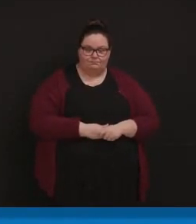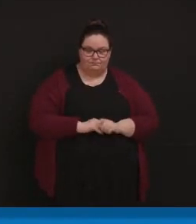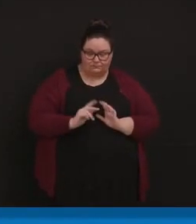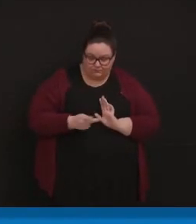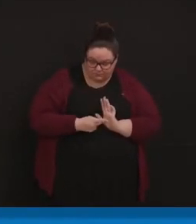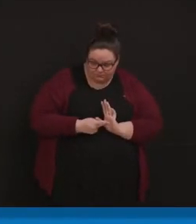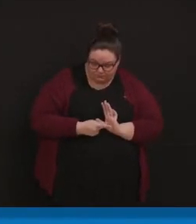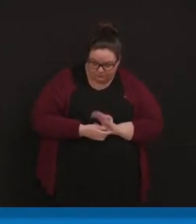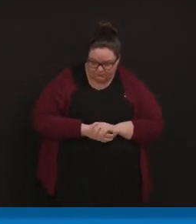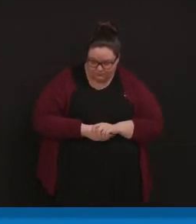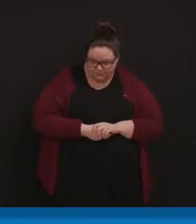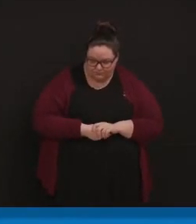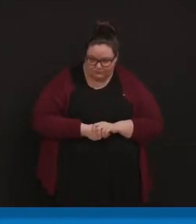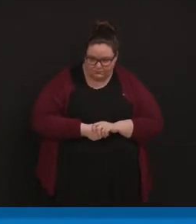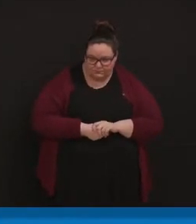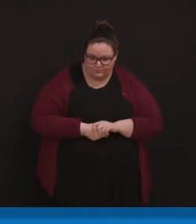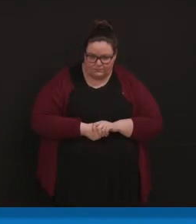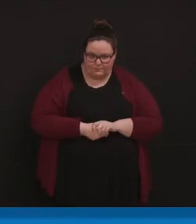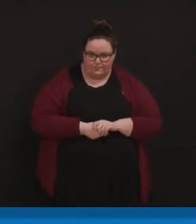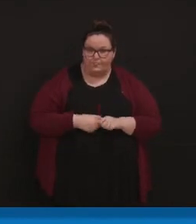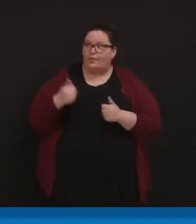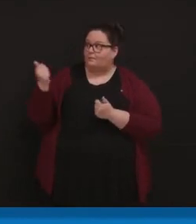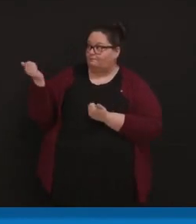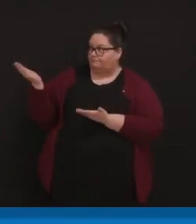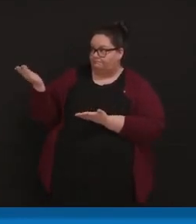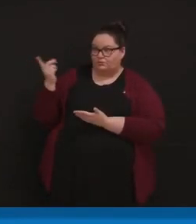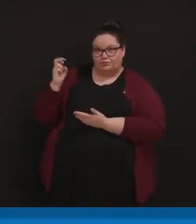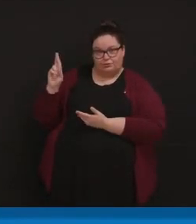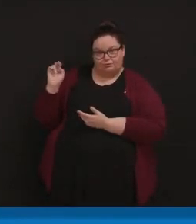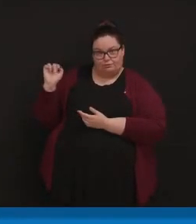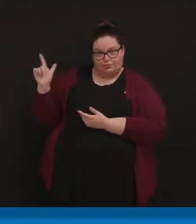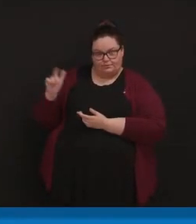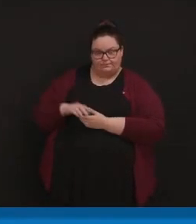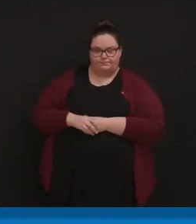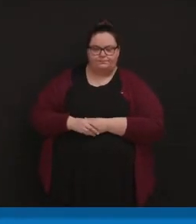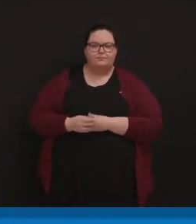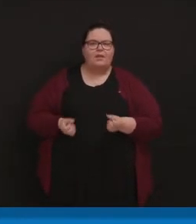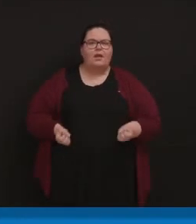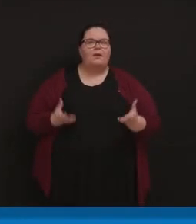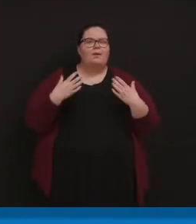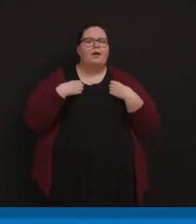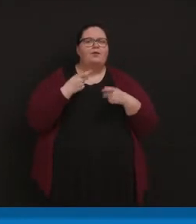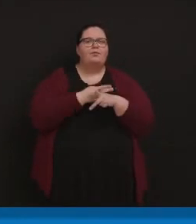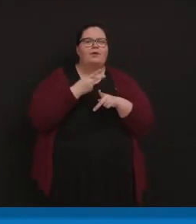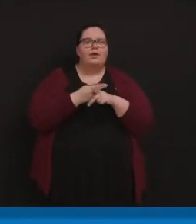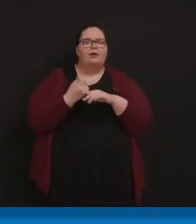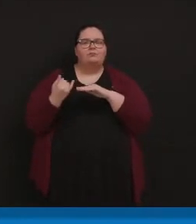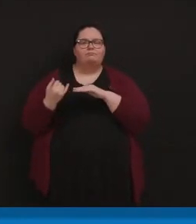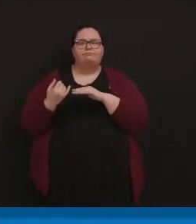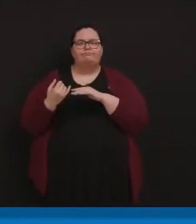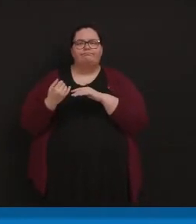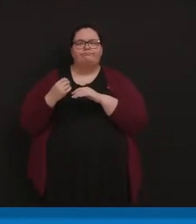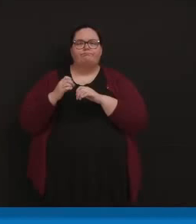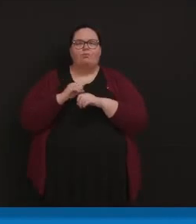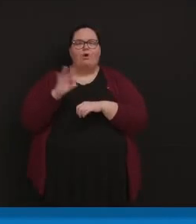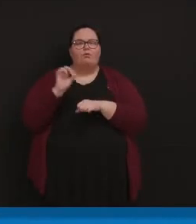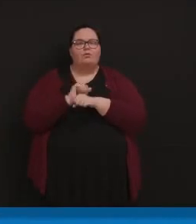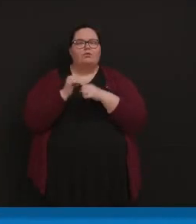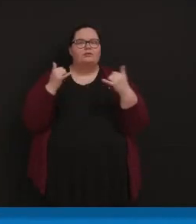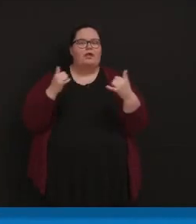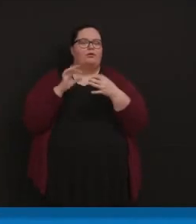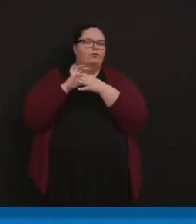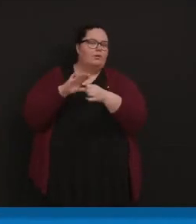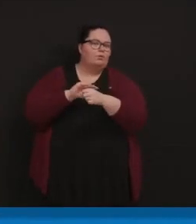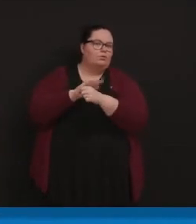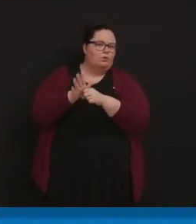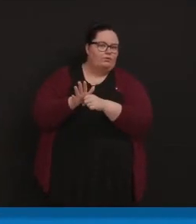Follow-up? Okay, thank you. My follow-up is for Dr. Russell. How many healthcare workers are off today for COVID-related reasons? And with